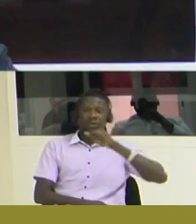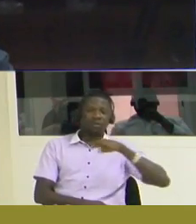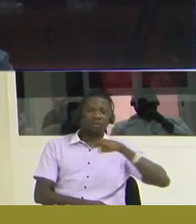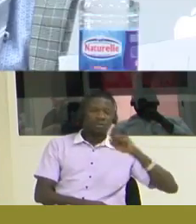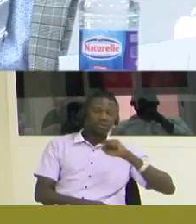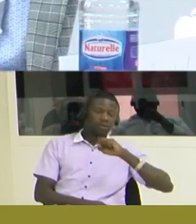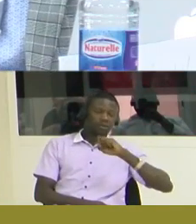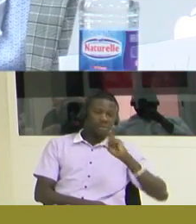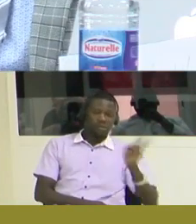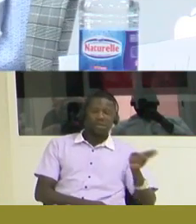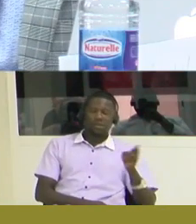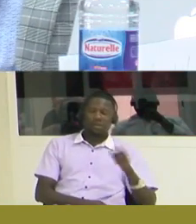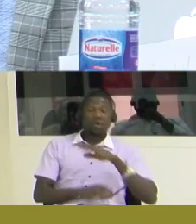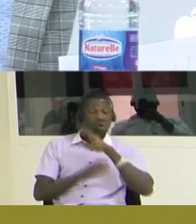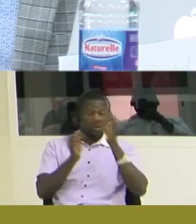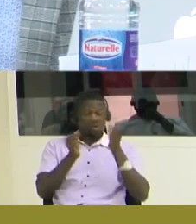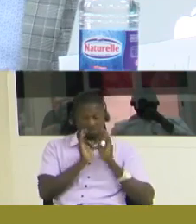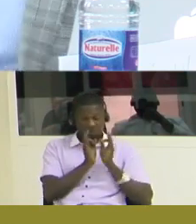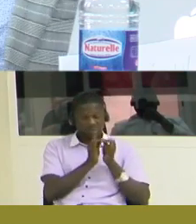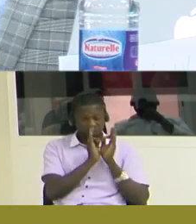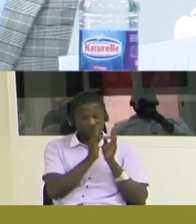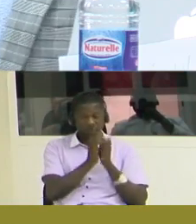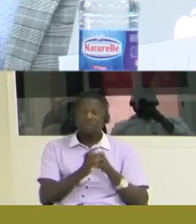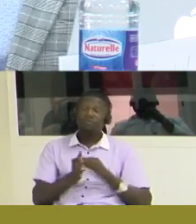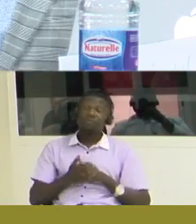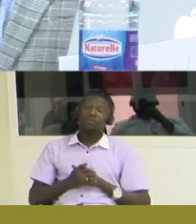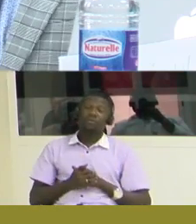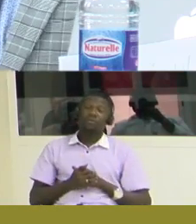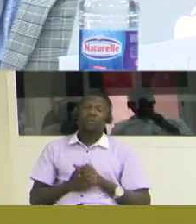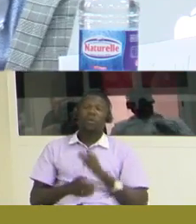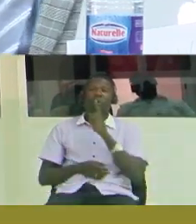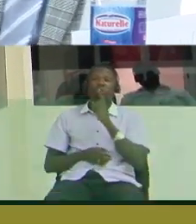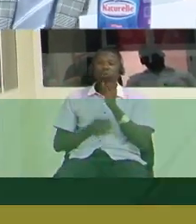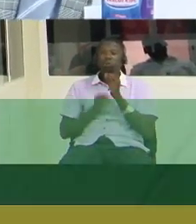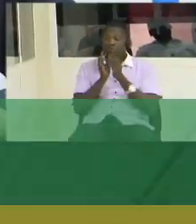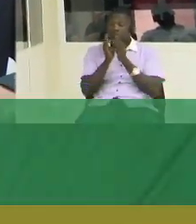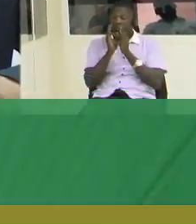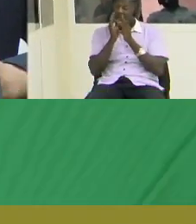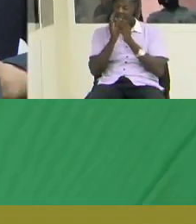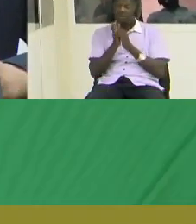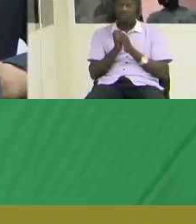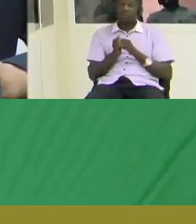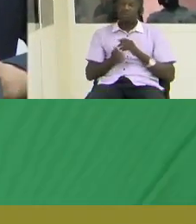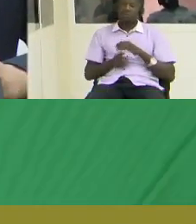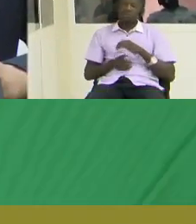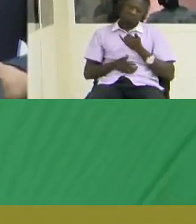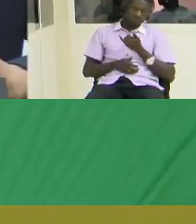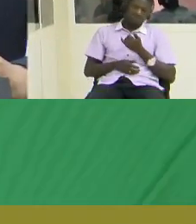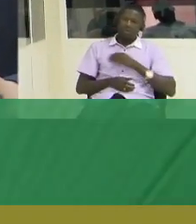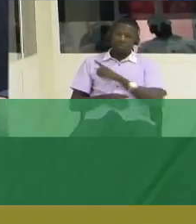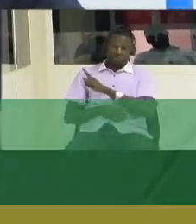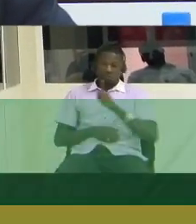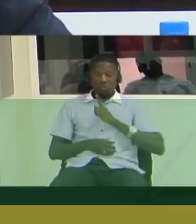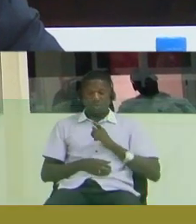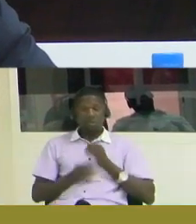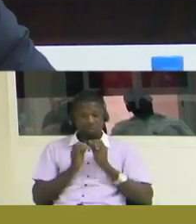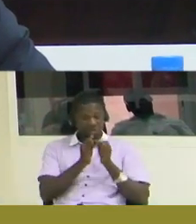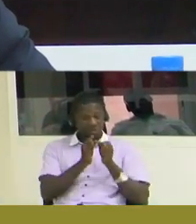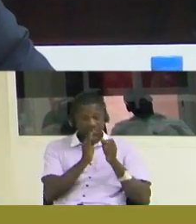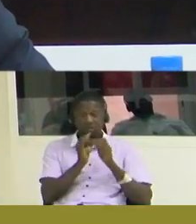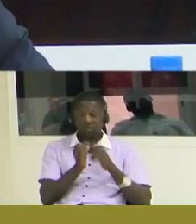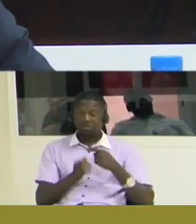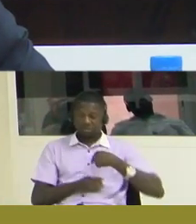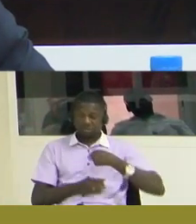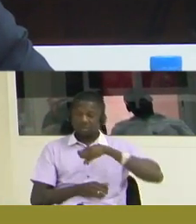well we briefed them together but I gave them the tactical instructions on what to